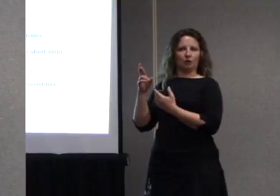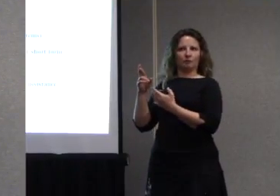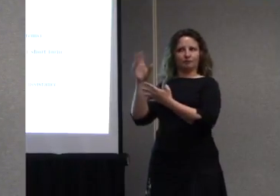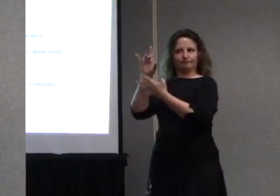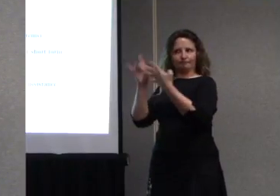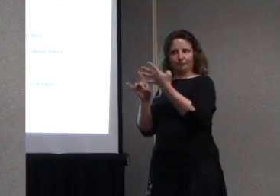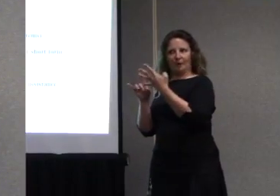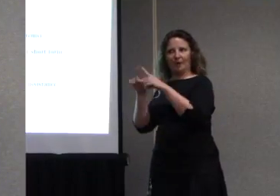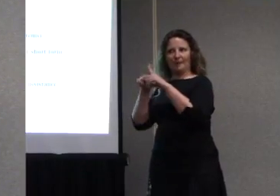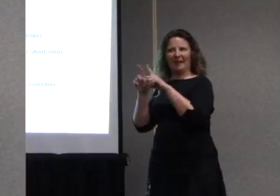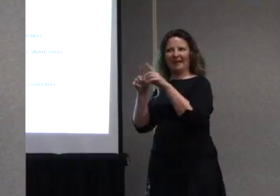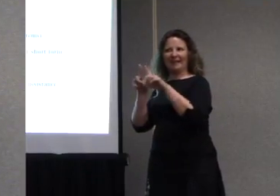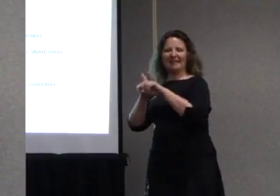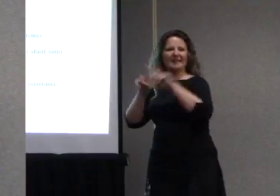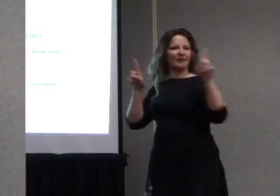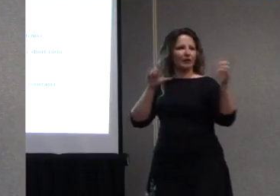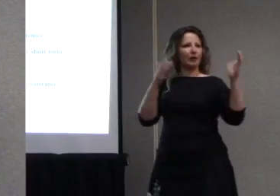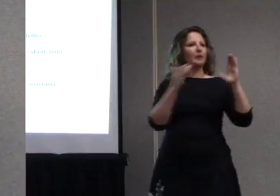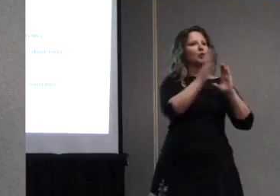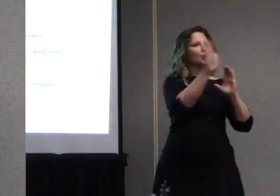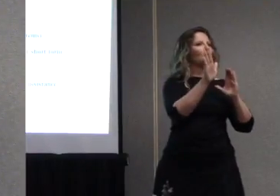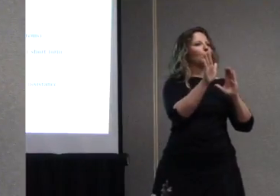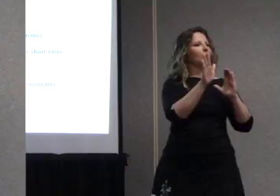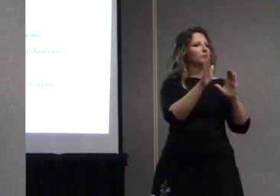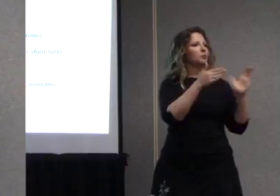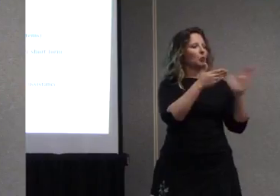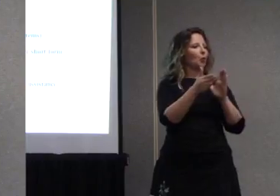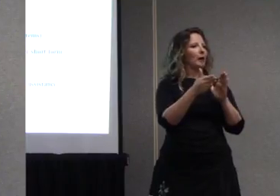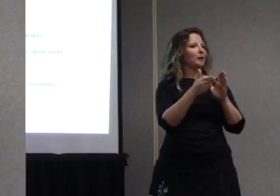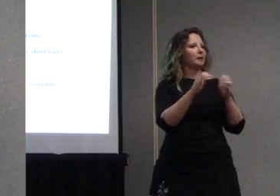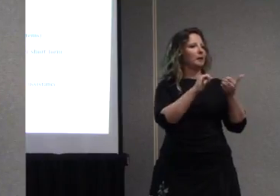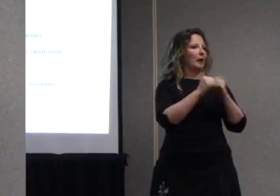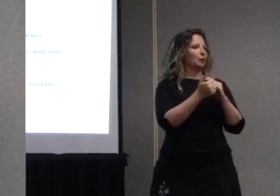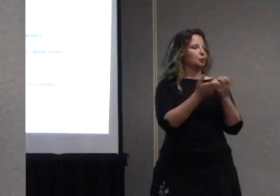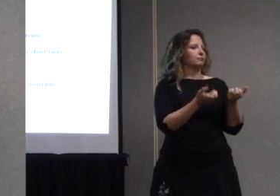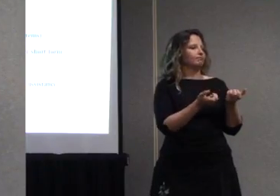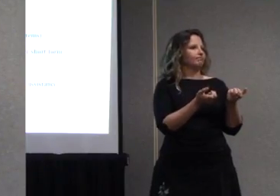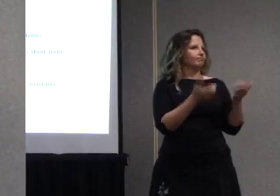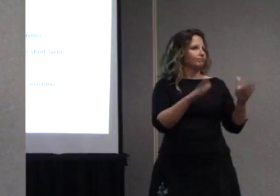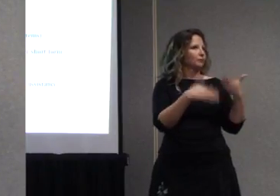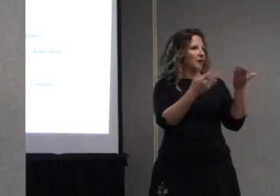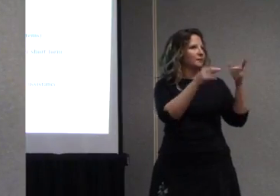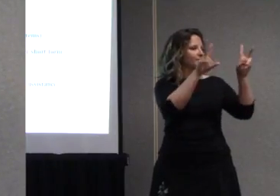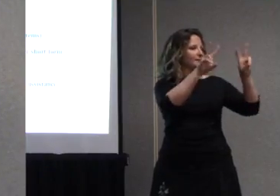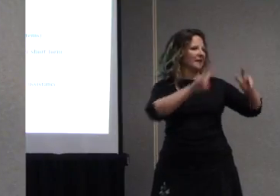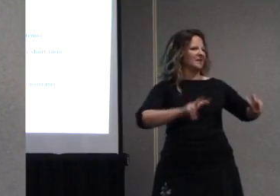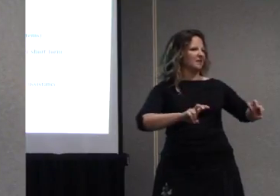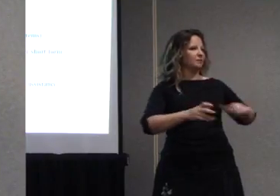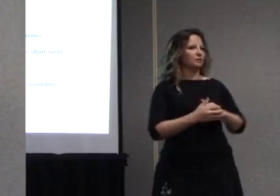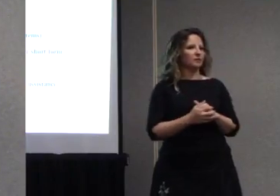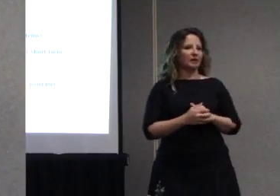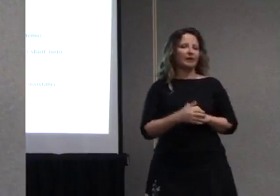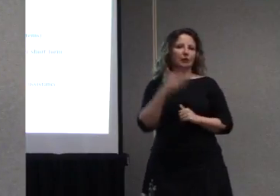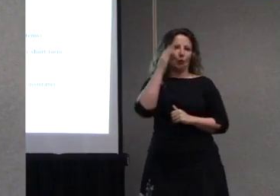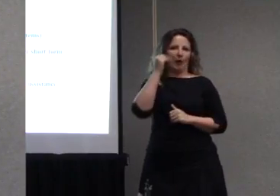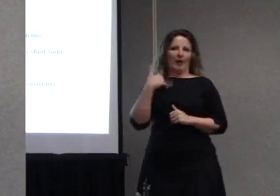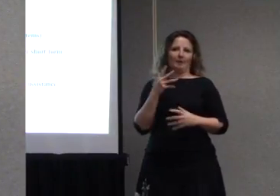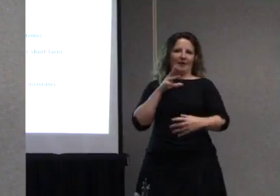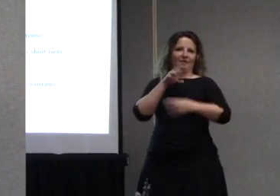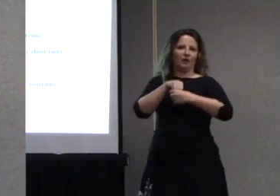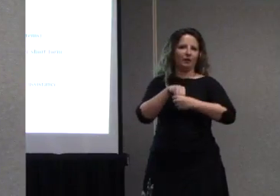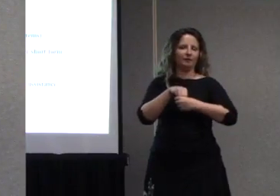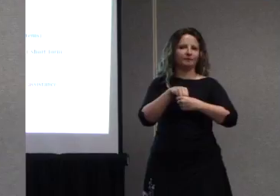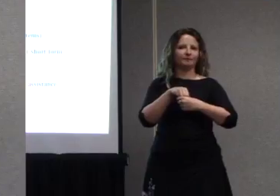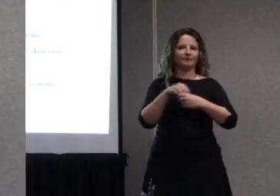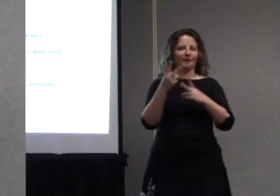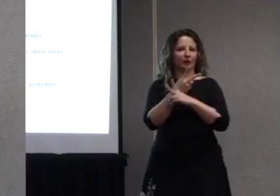doing it, but that's going to be different than your methods of doing it. So I think that's a good thing. That's one reason I got involved